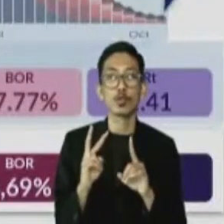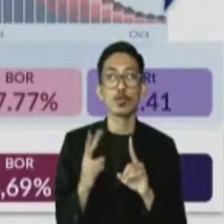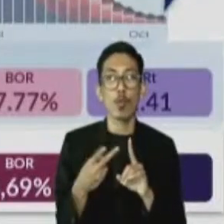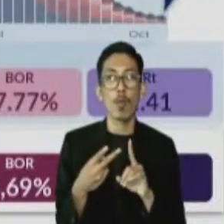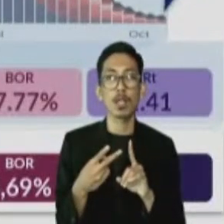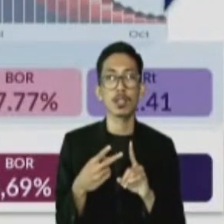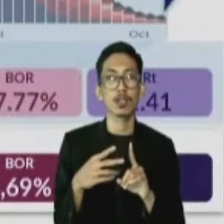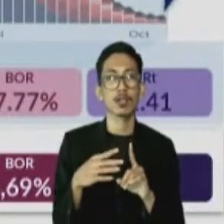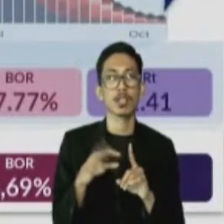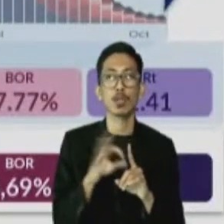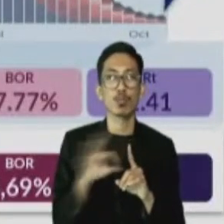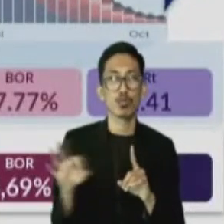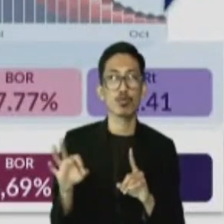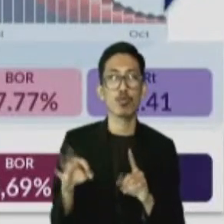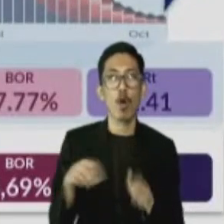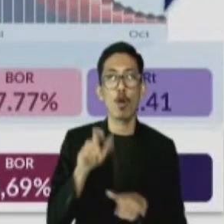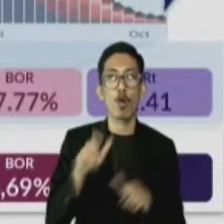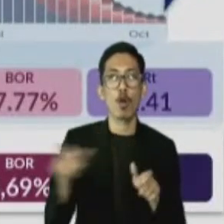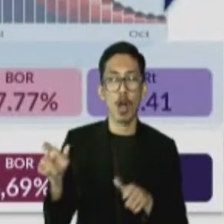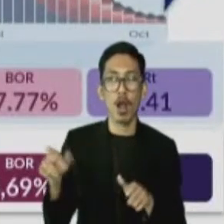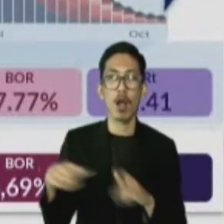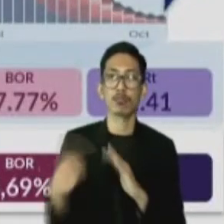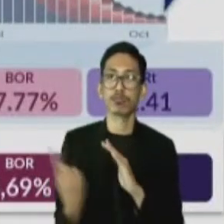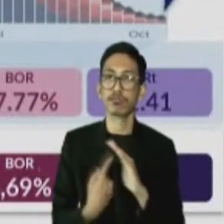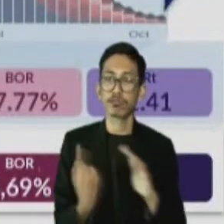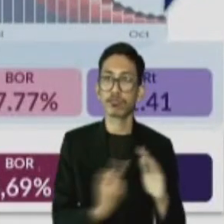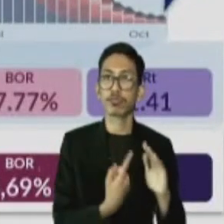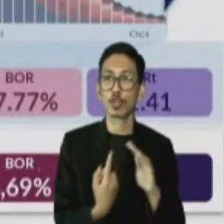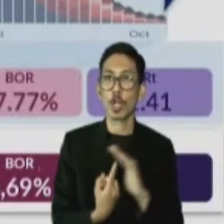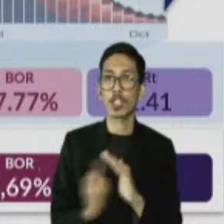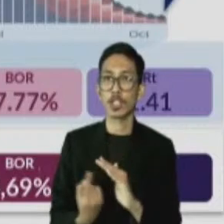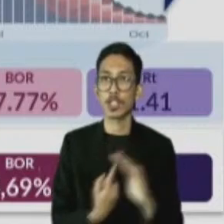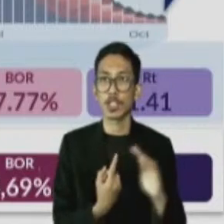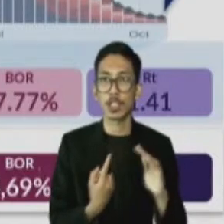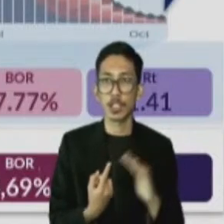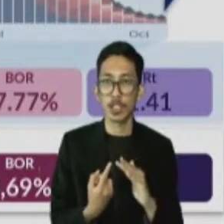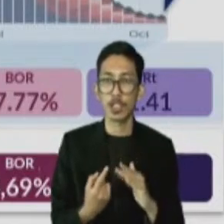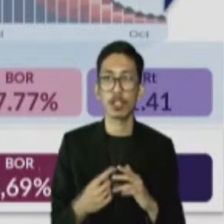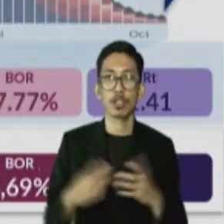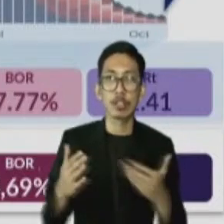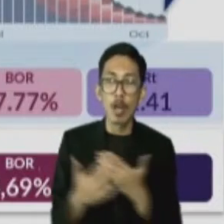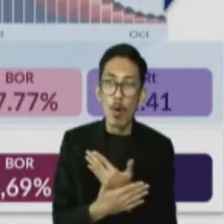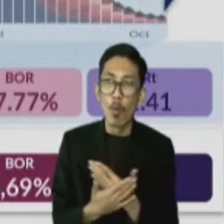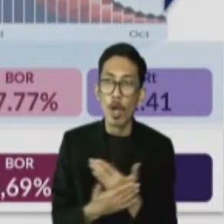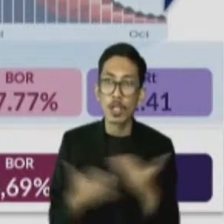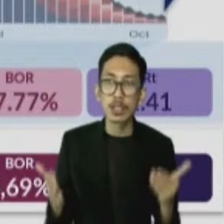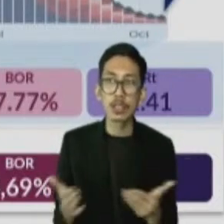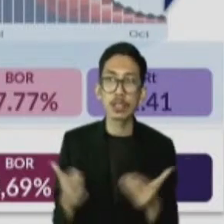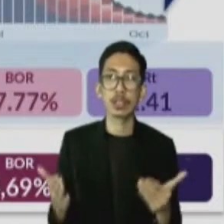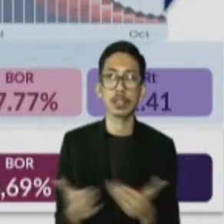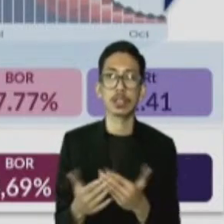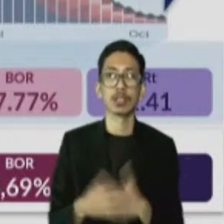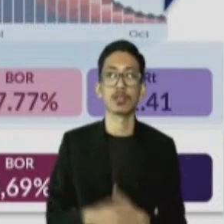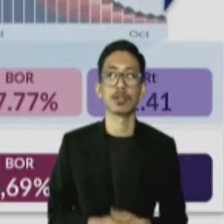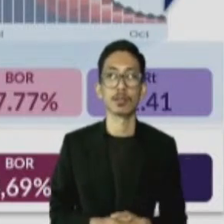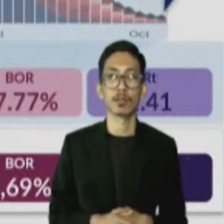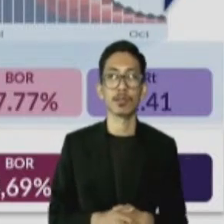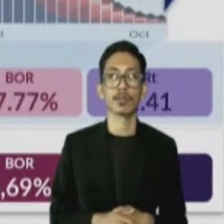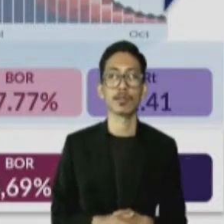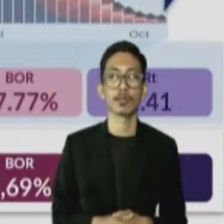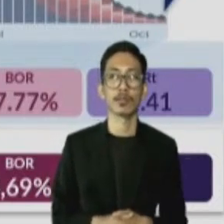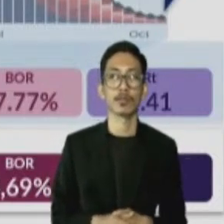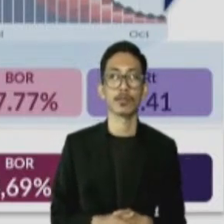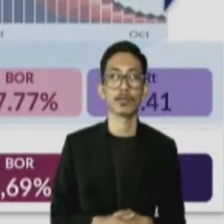12,567 people recovered, down from the highest number of recoveries in the second peak of